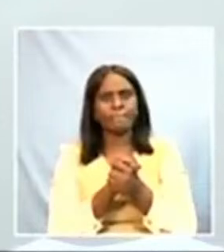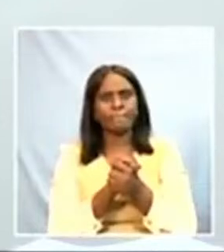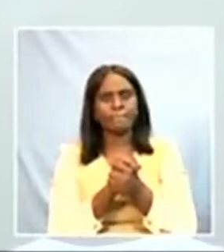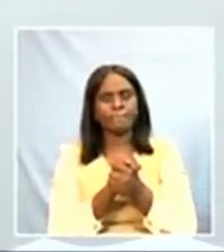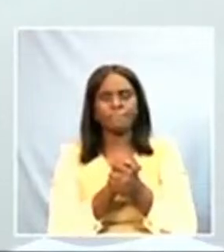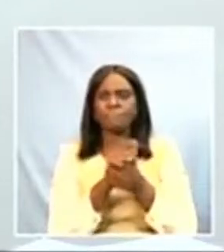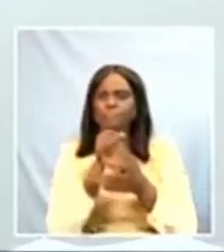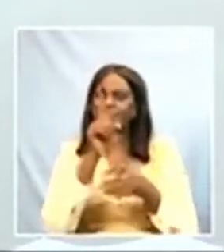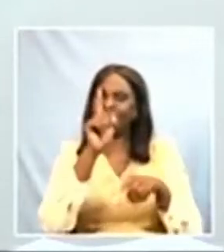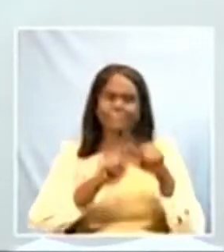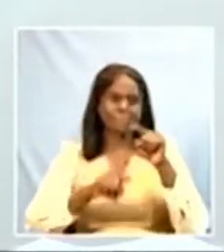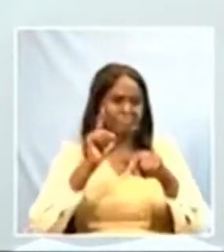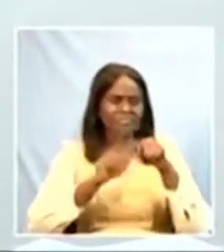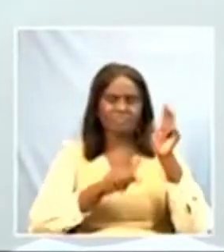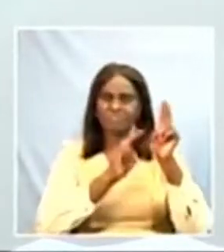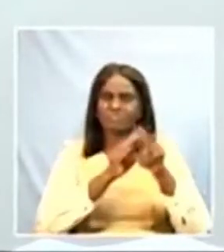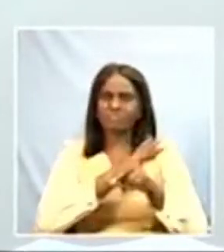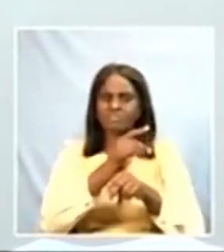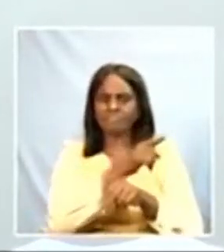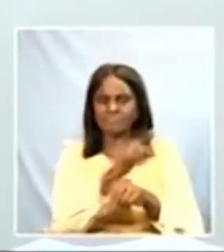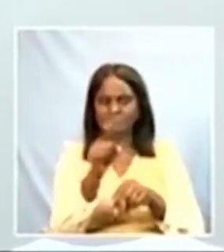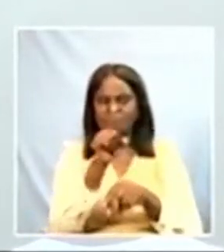And you can't respond to that.